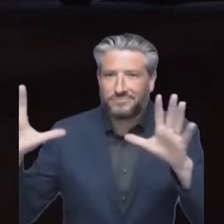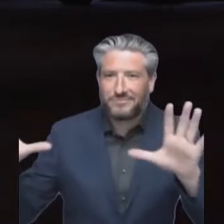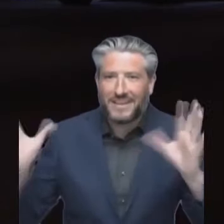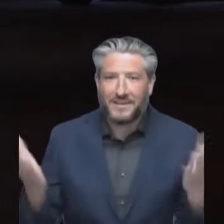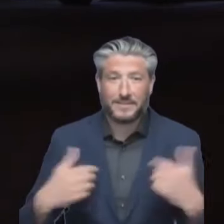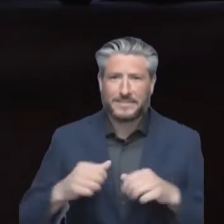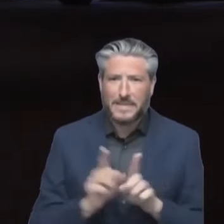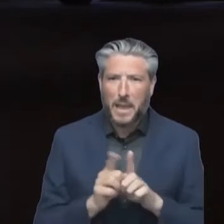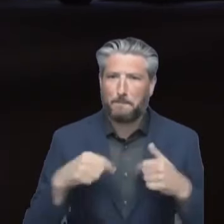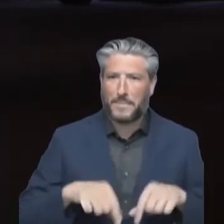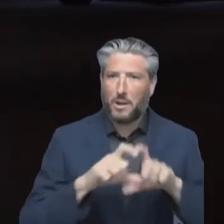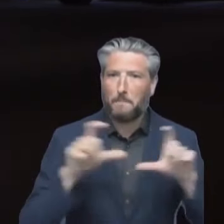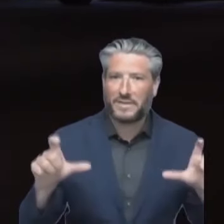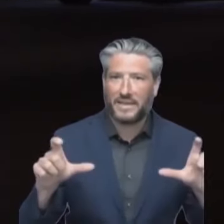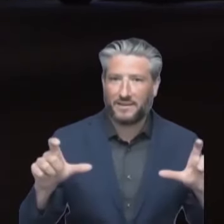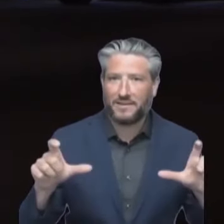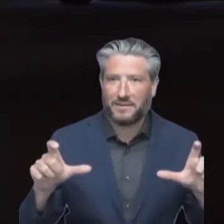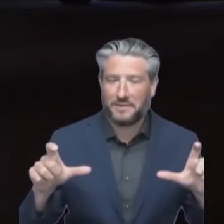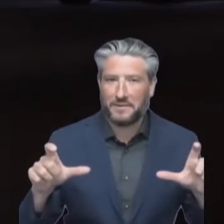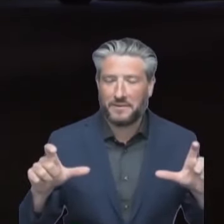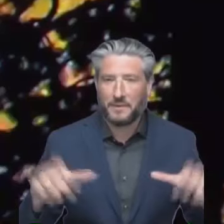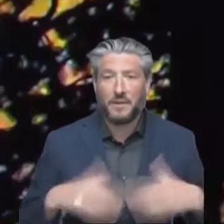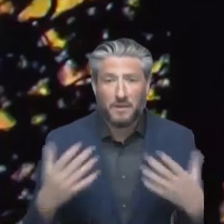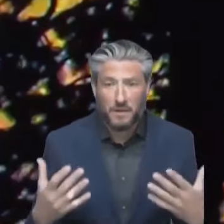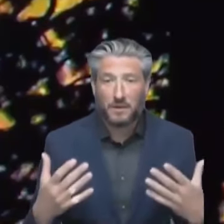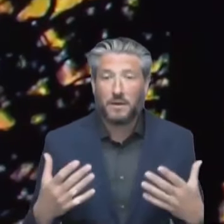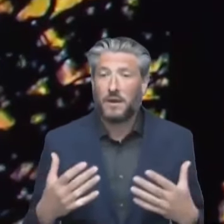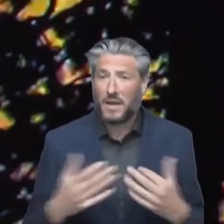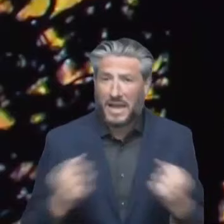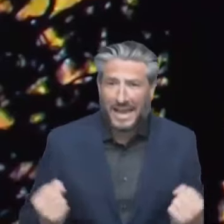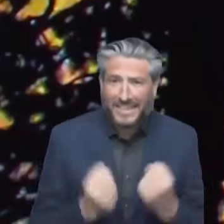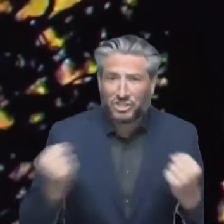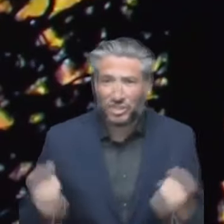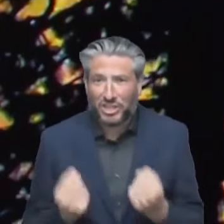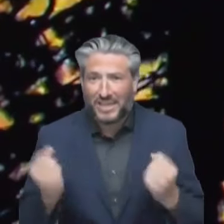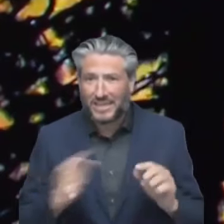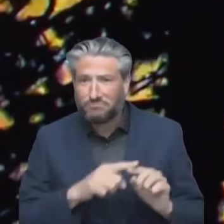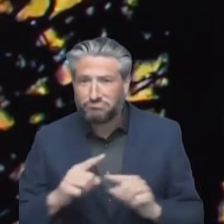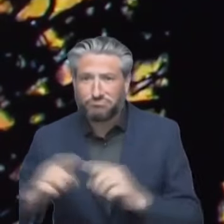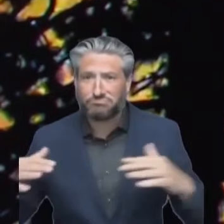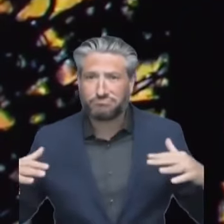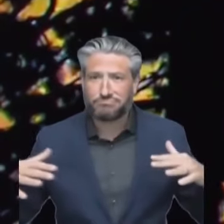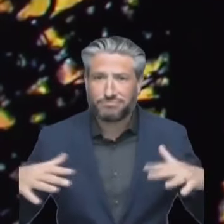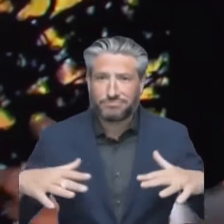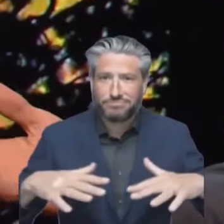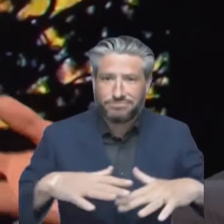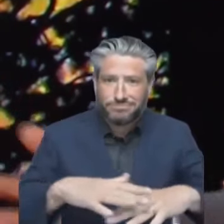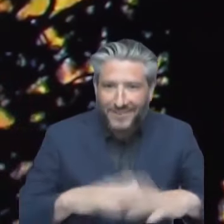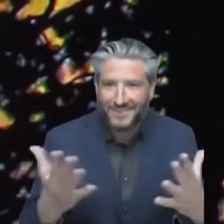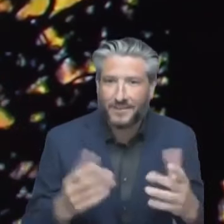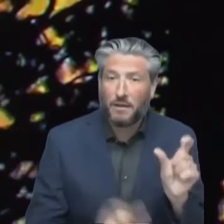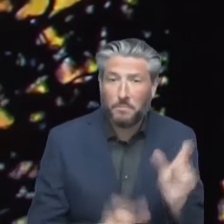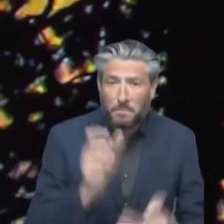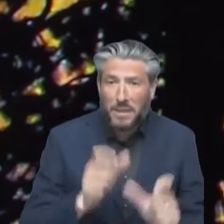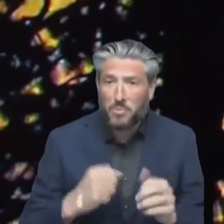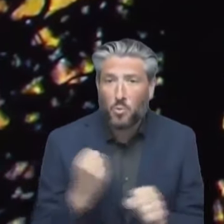future towards which all energies converge, that perspective that allows the talents and expertise of all the players in the company not simply